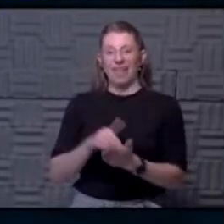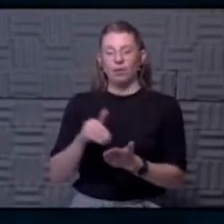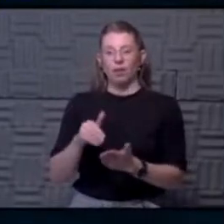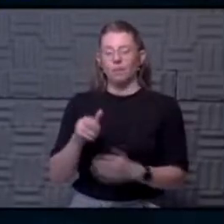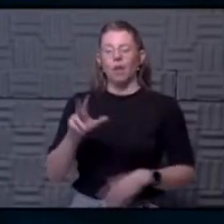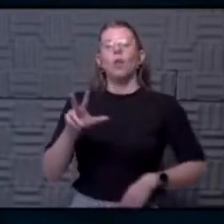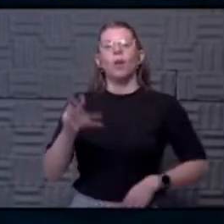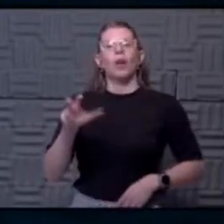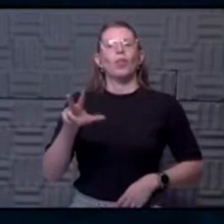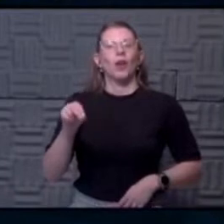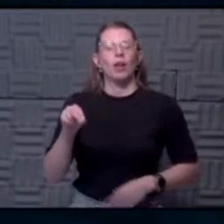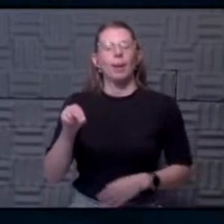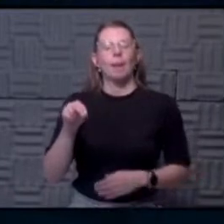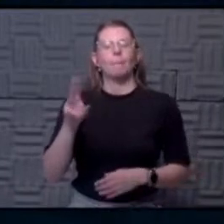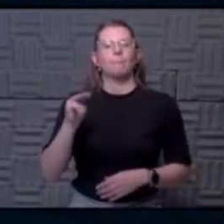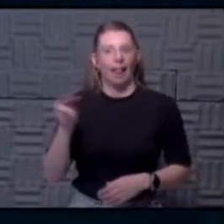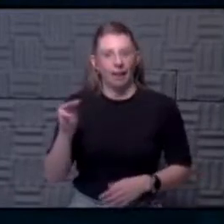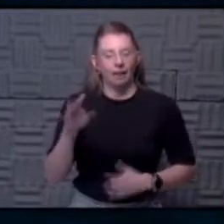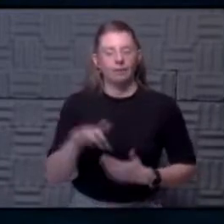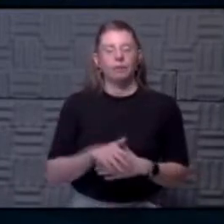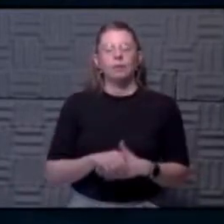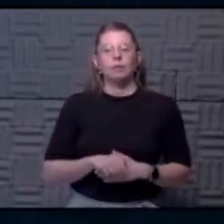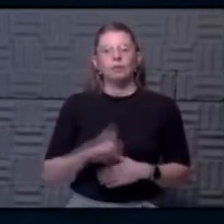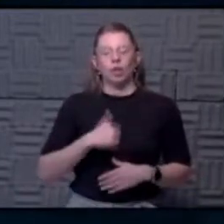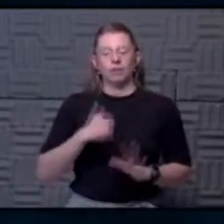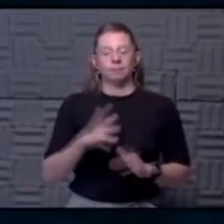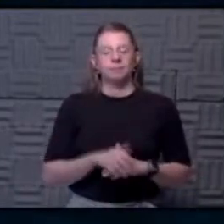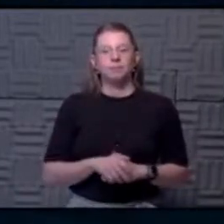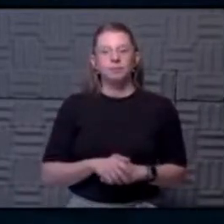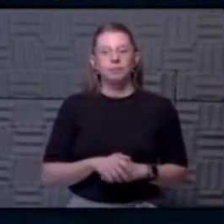million. 330 million.